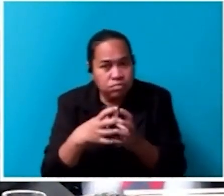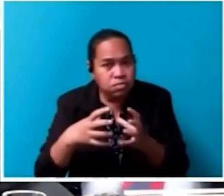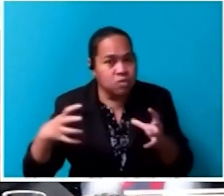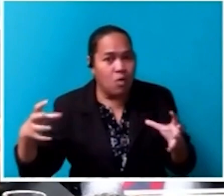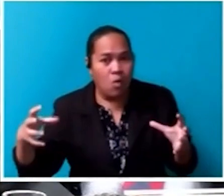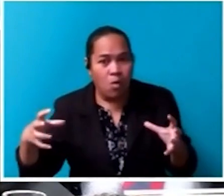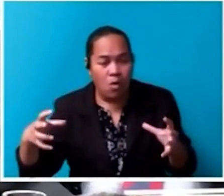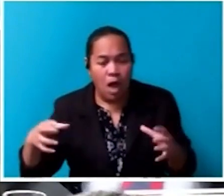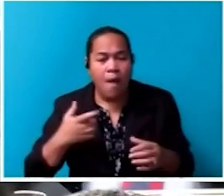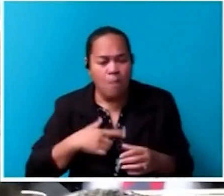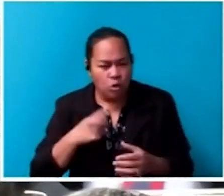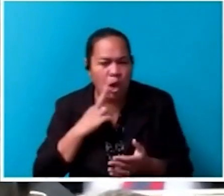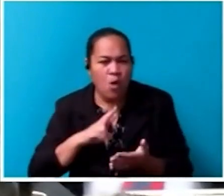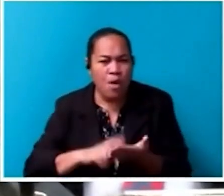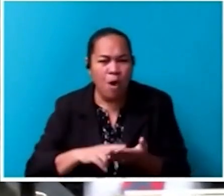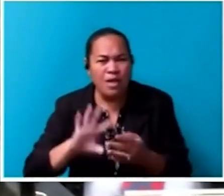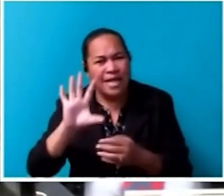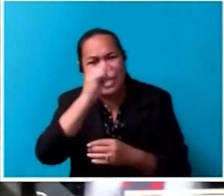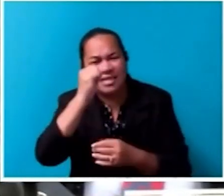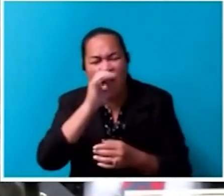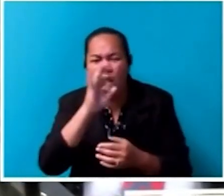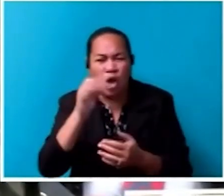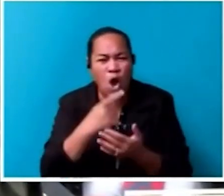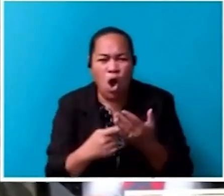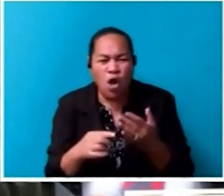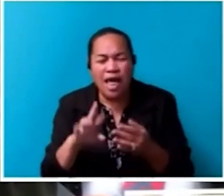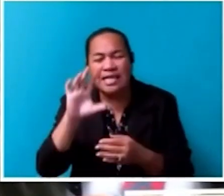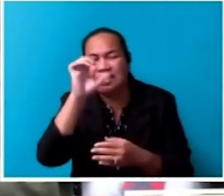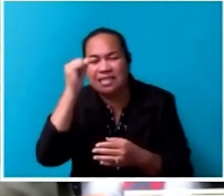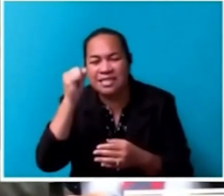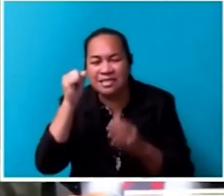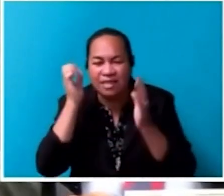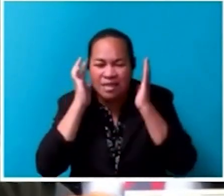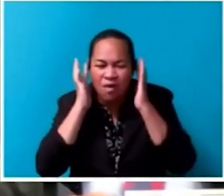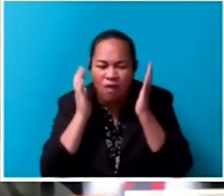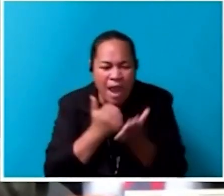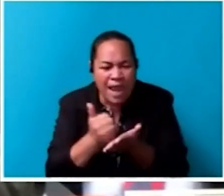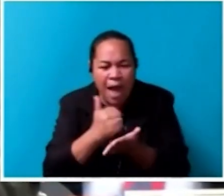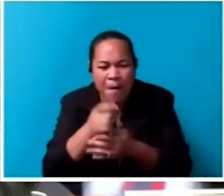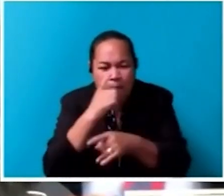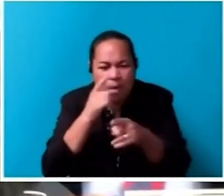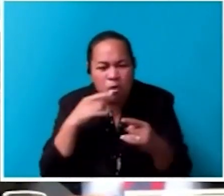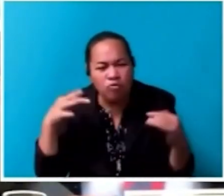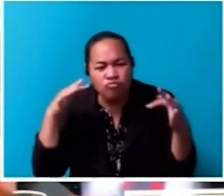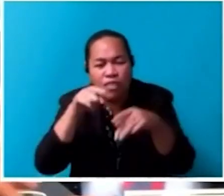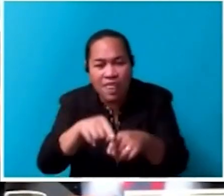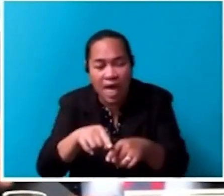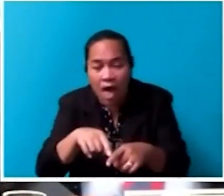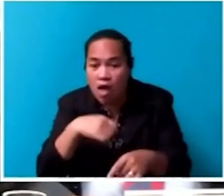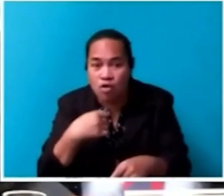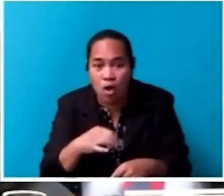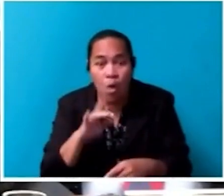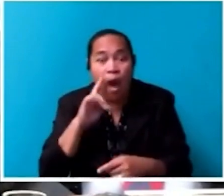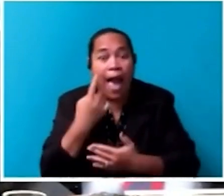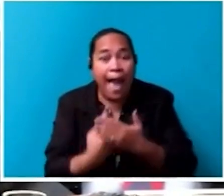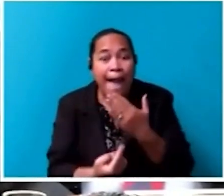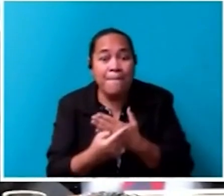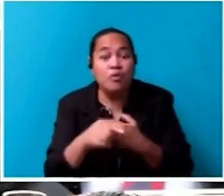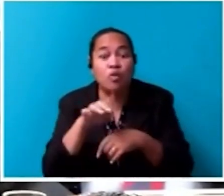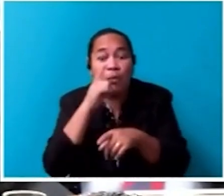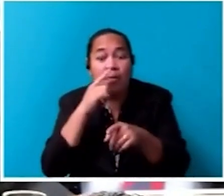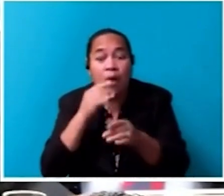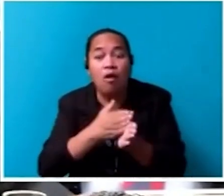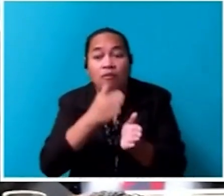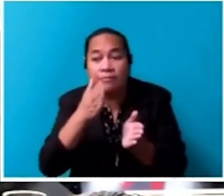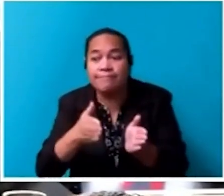the reported success is not only, the number of people that were there. It'll be what happens to those people over